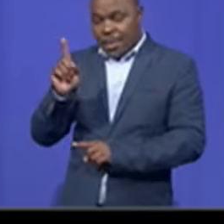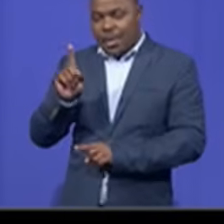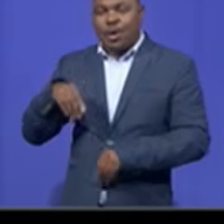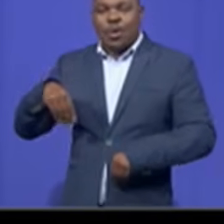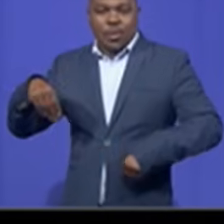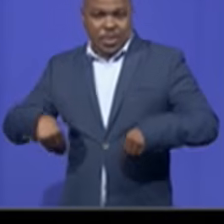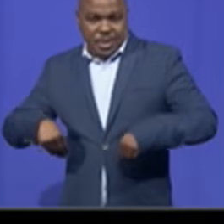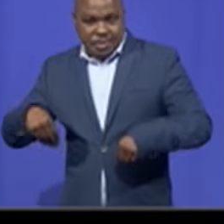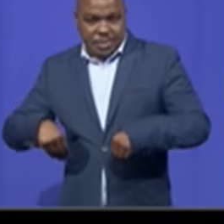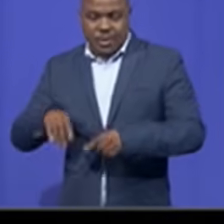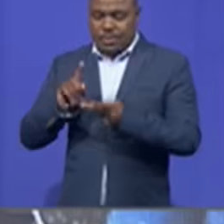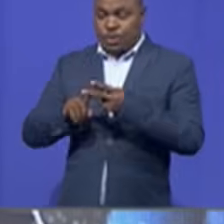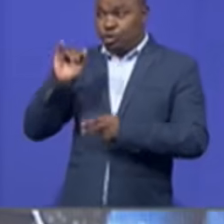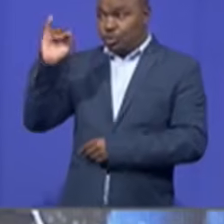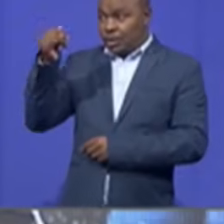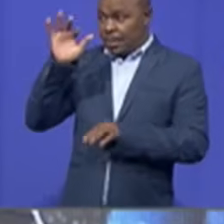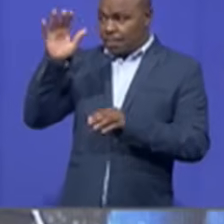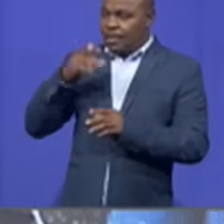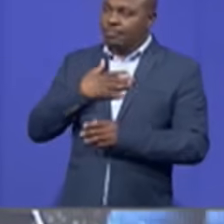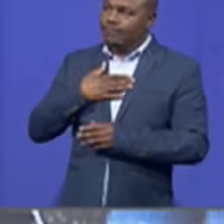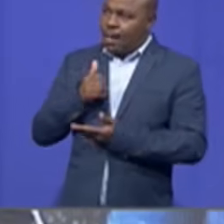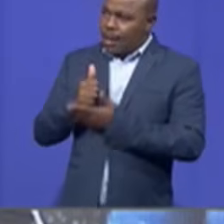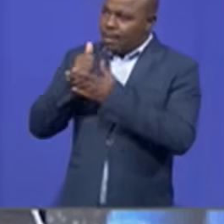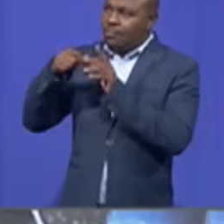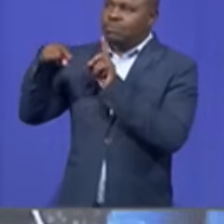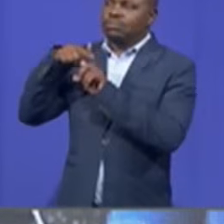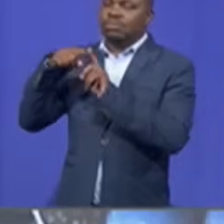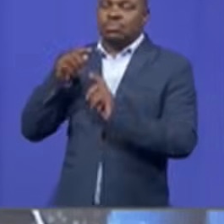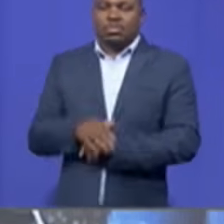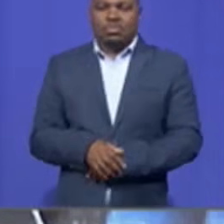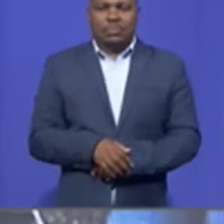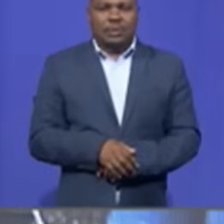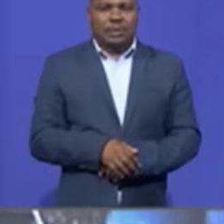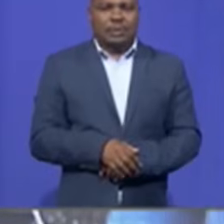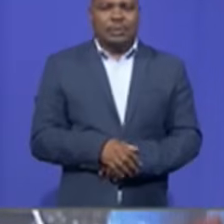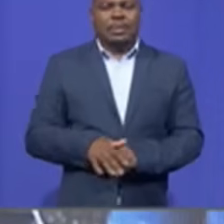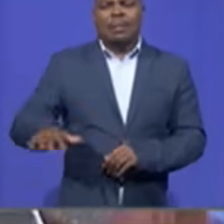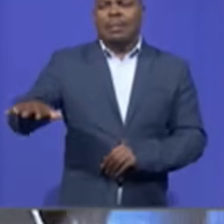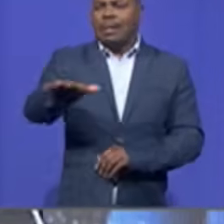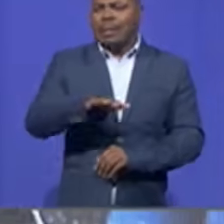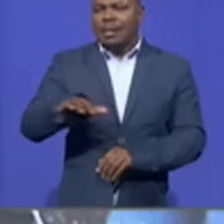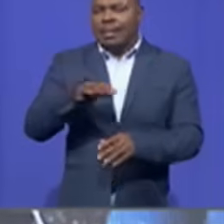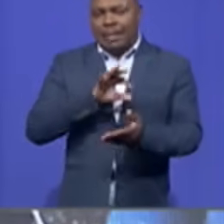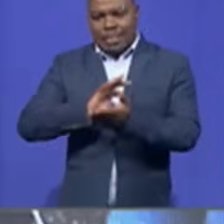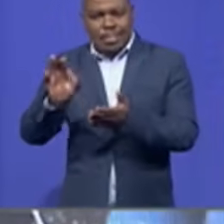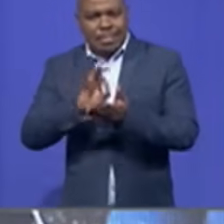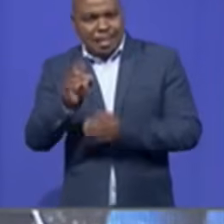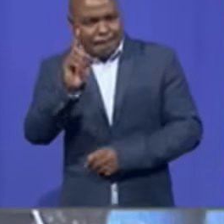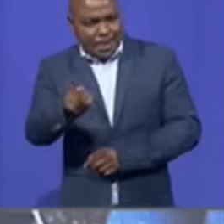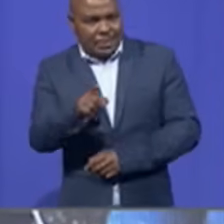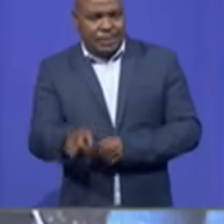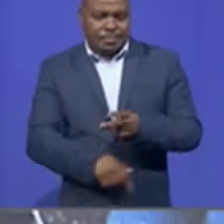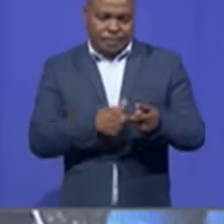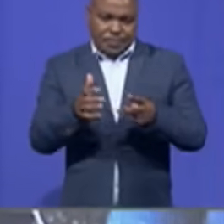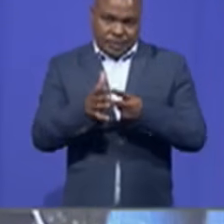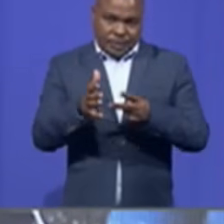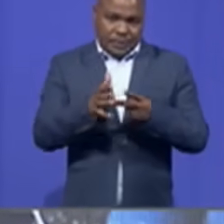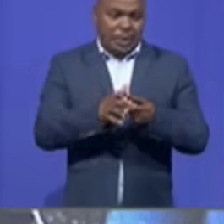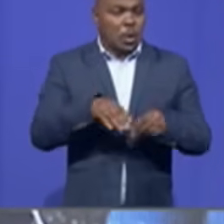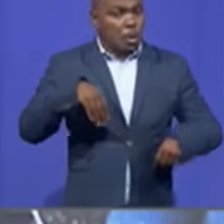ho baahi ba Johannesburg. We must clean up the physical infrastructure as much as we must clean up